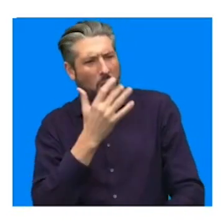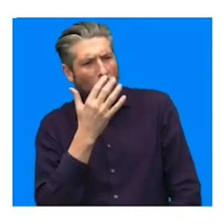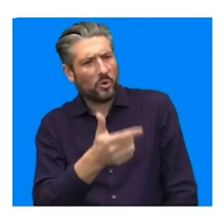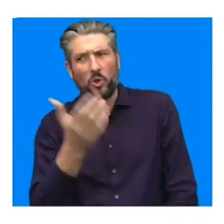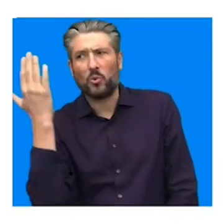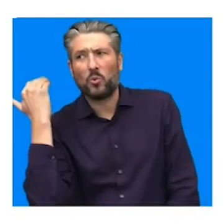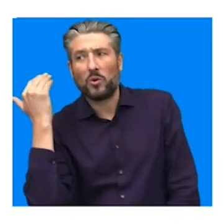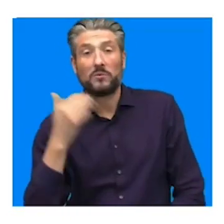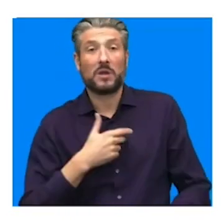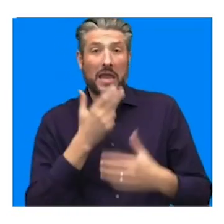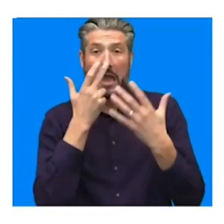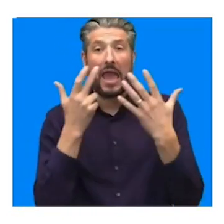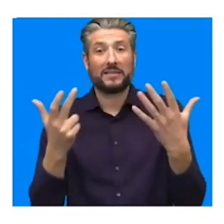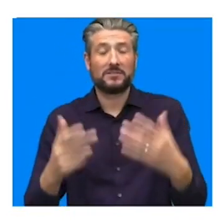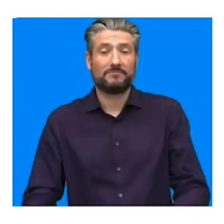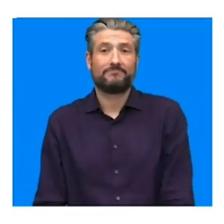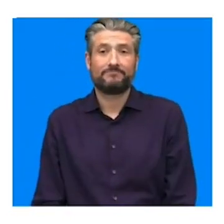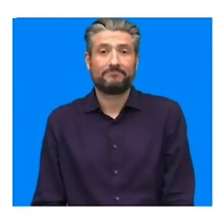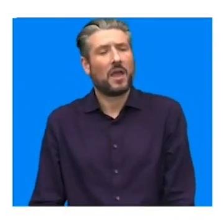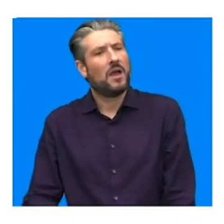And what was your big idea that you won with?